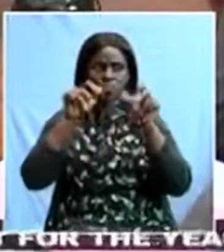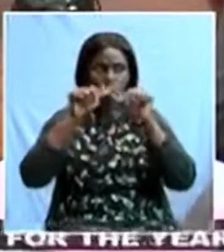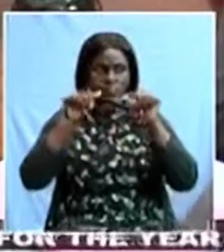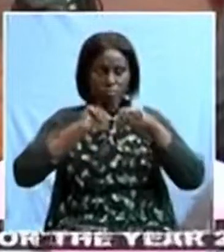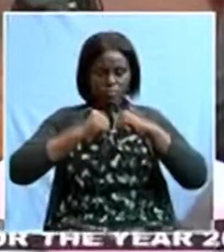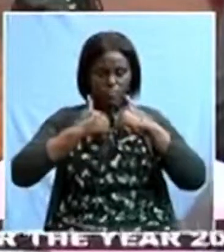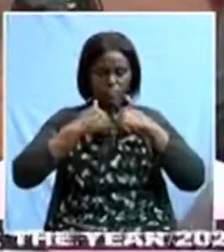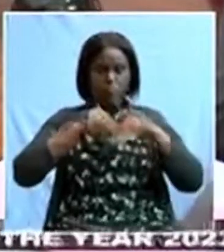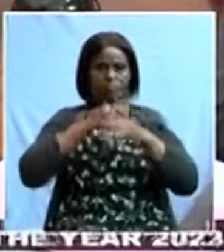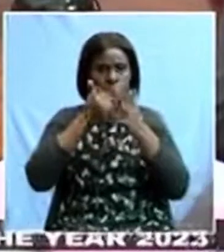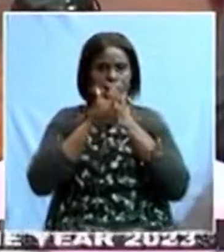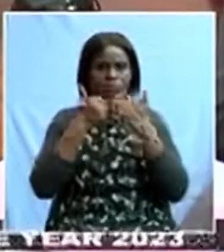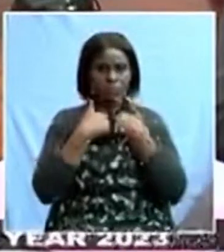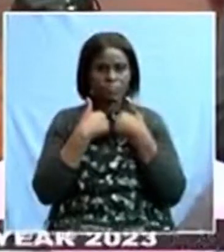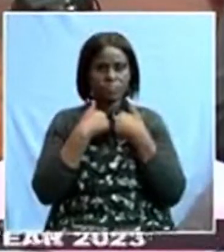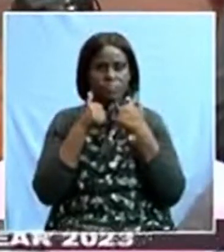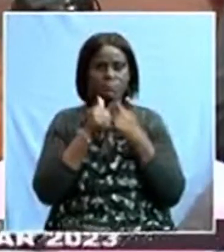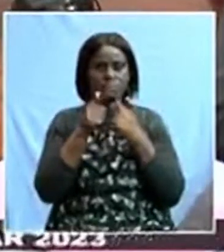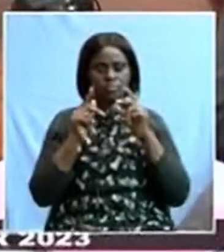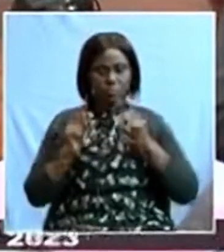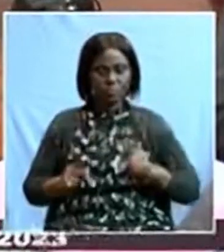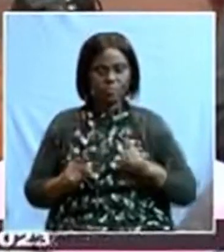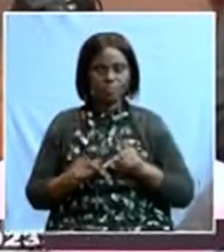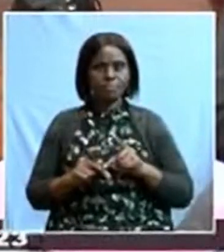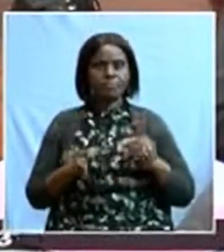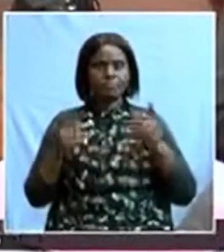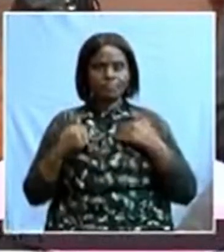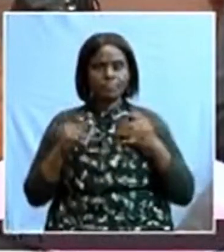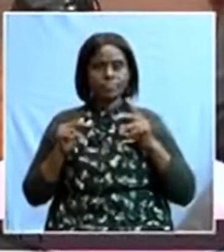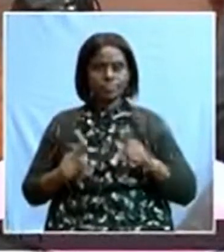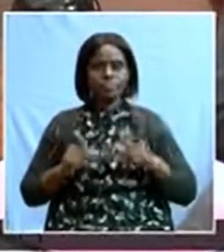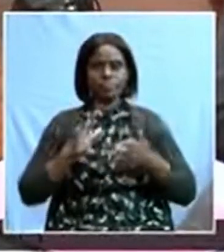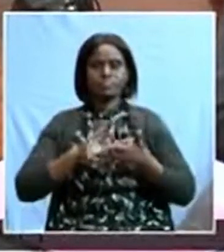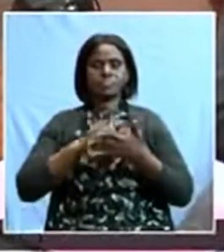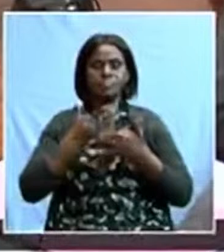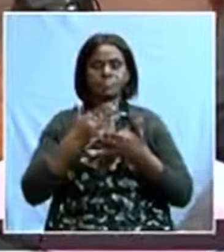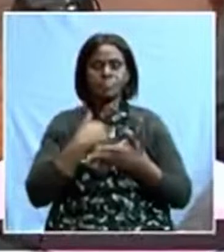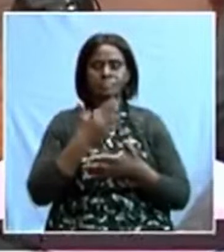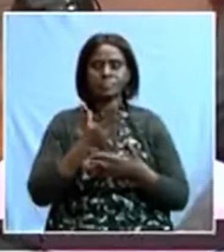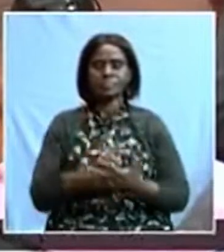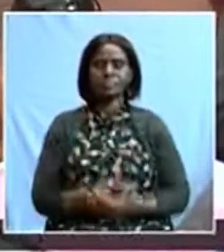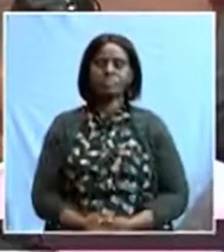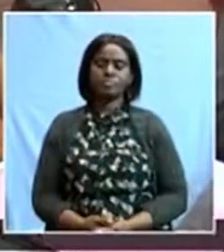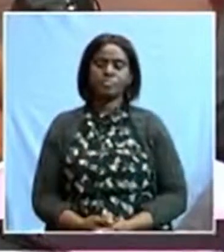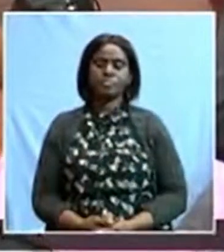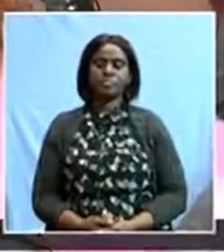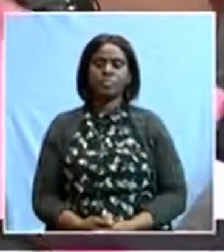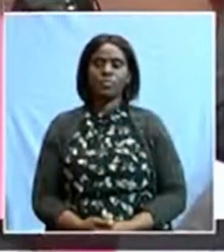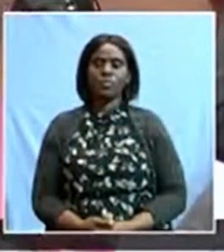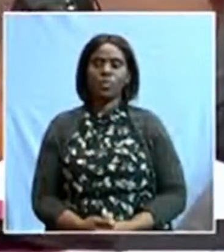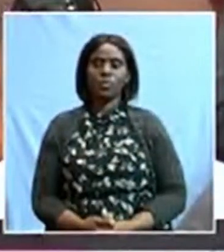have all of them with us. This was a personal laptop? Yes, this was a personal laptop. Okay. Honorable Singombe?